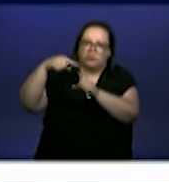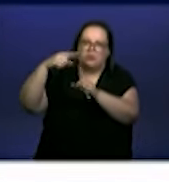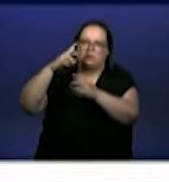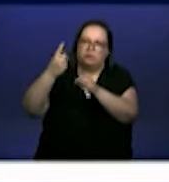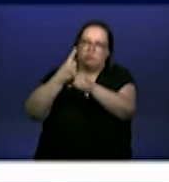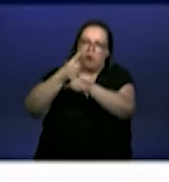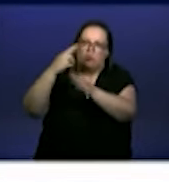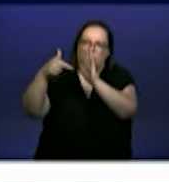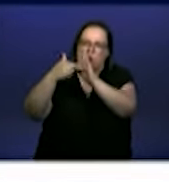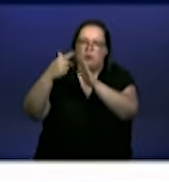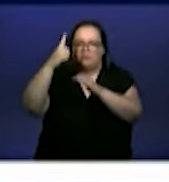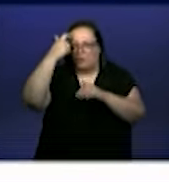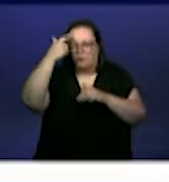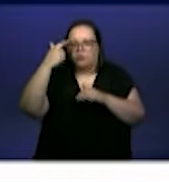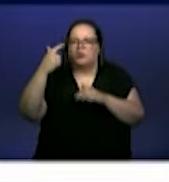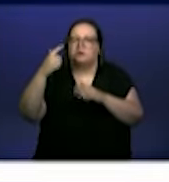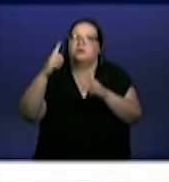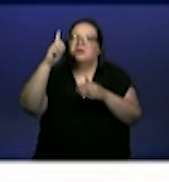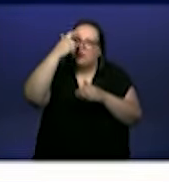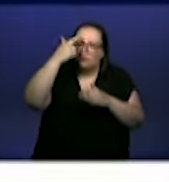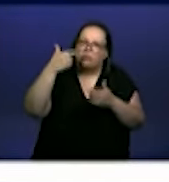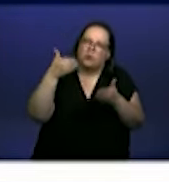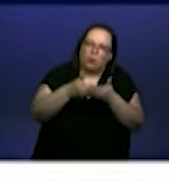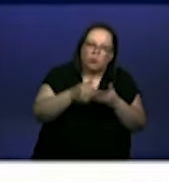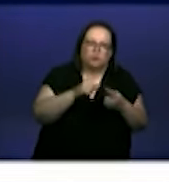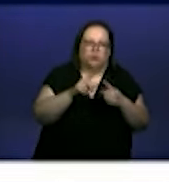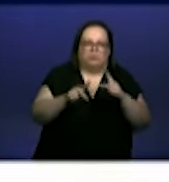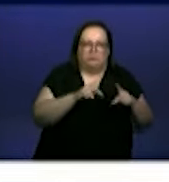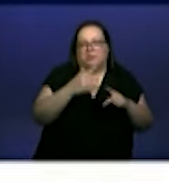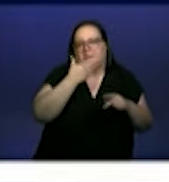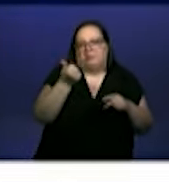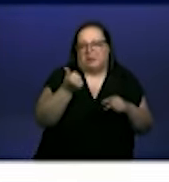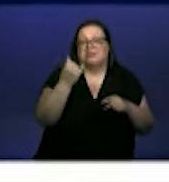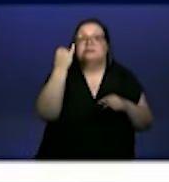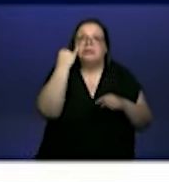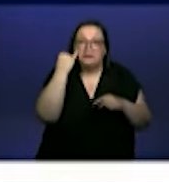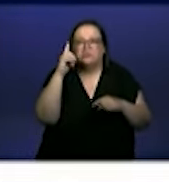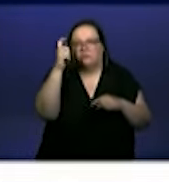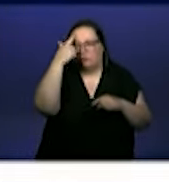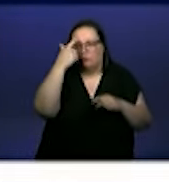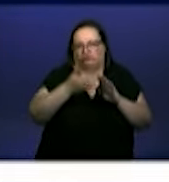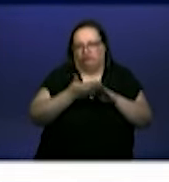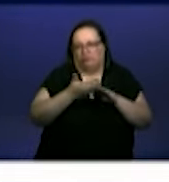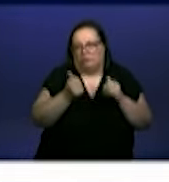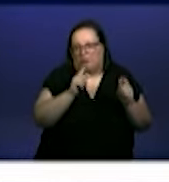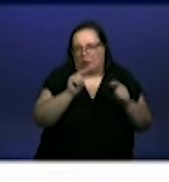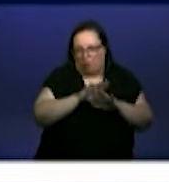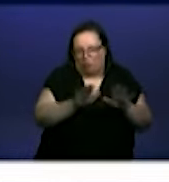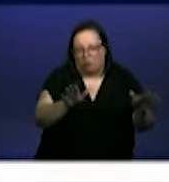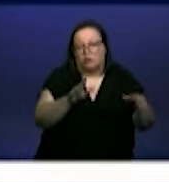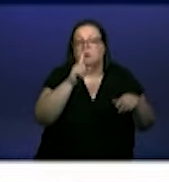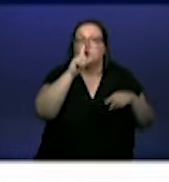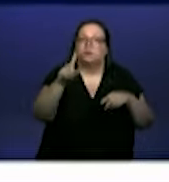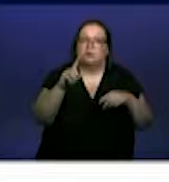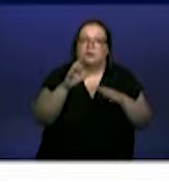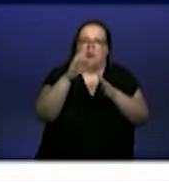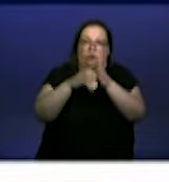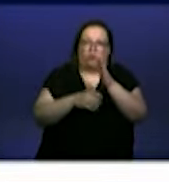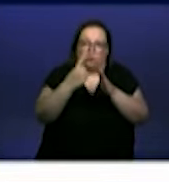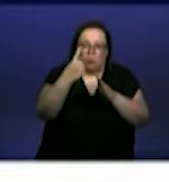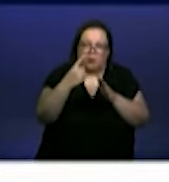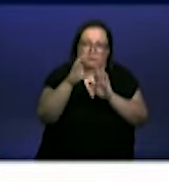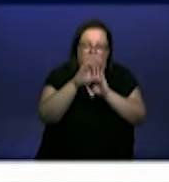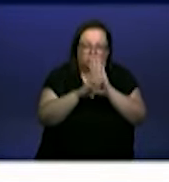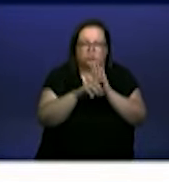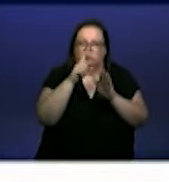what actually governs best, if government's to be involved at all. Article 1, Section 8 of the Constitution clearly delineates those things that we have given